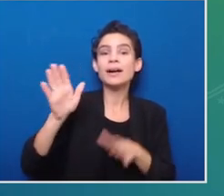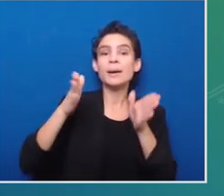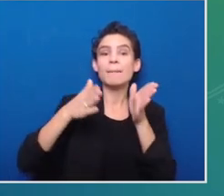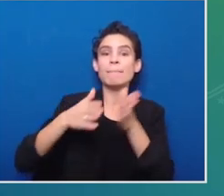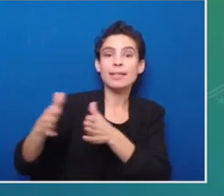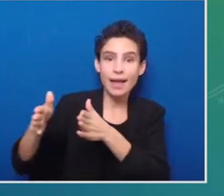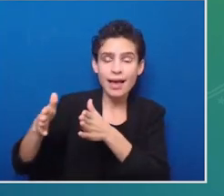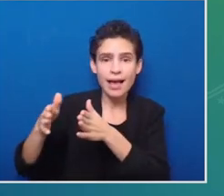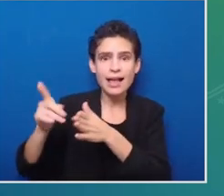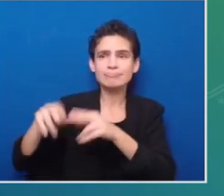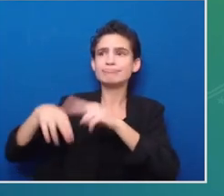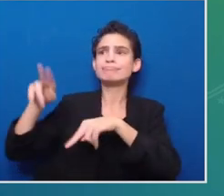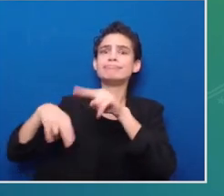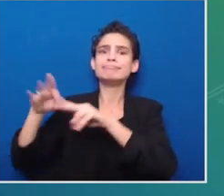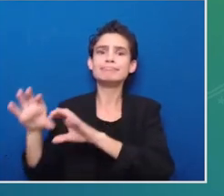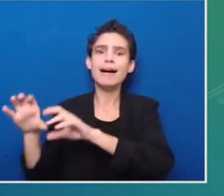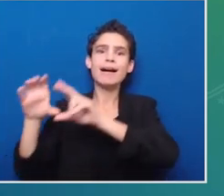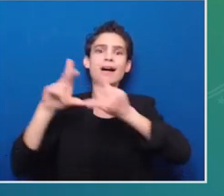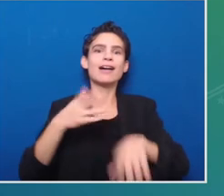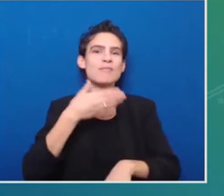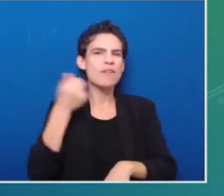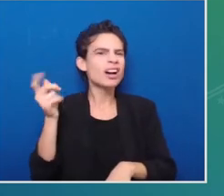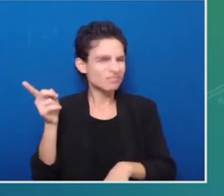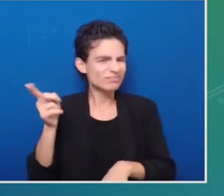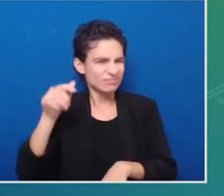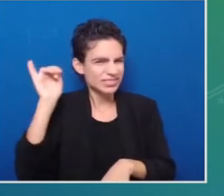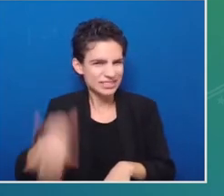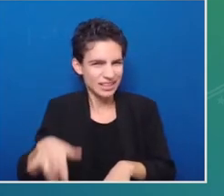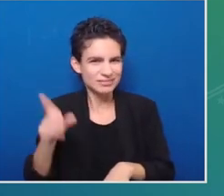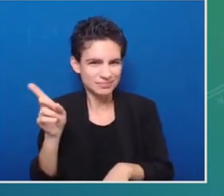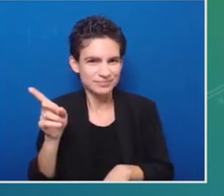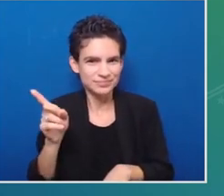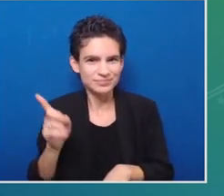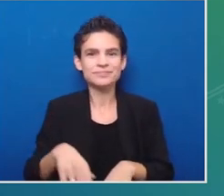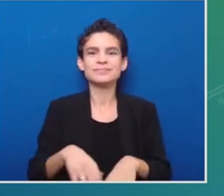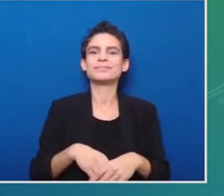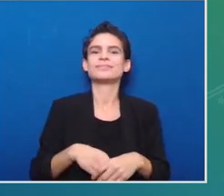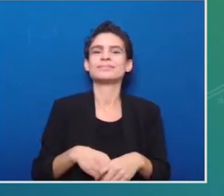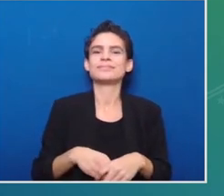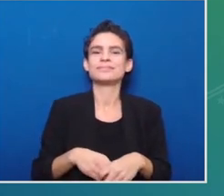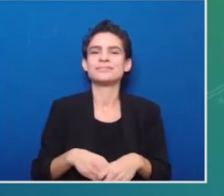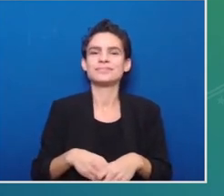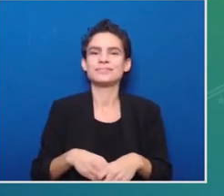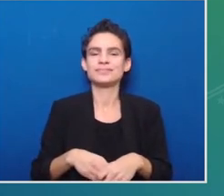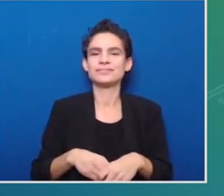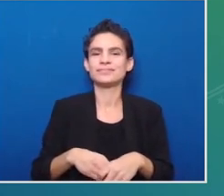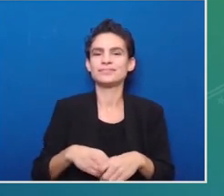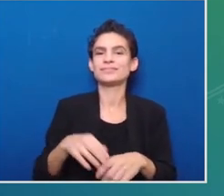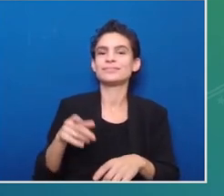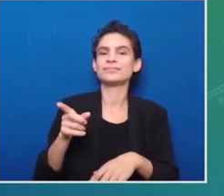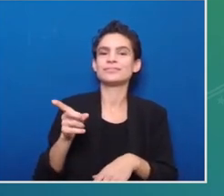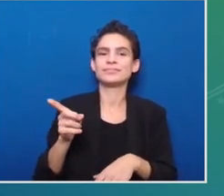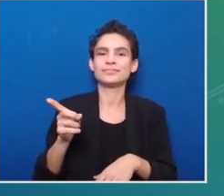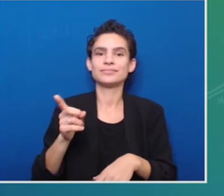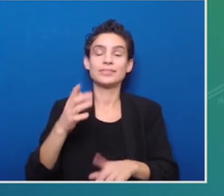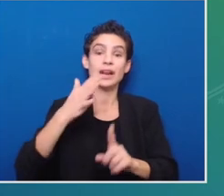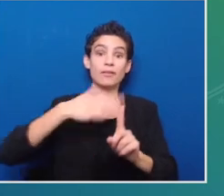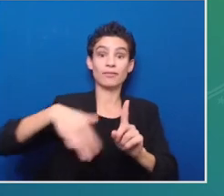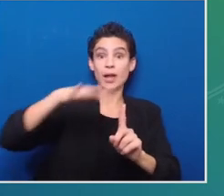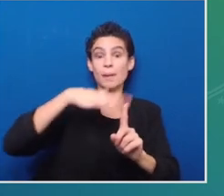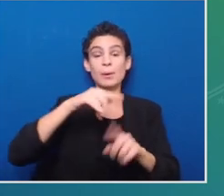Quality. CEQ will work with a broad range of partners on a broad range of issues, tackle the full